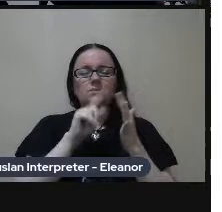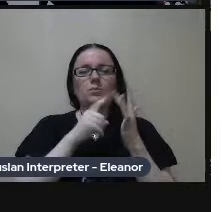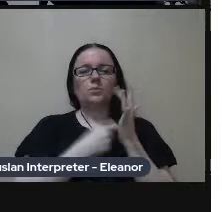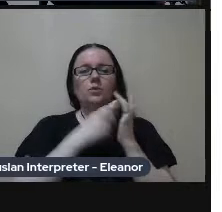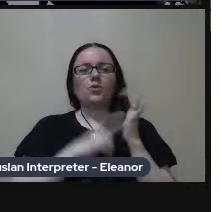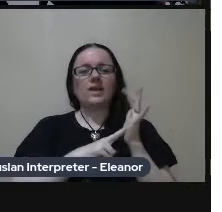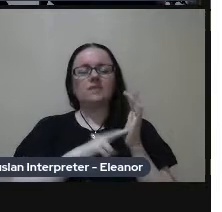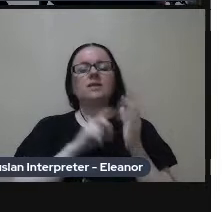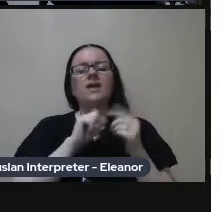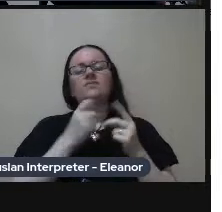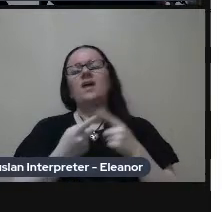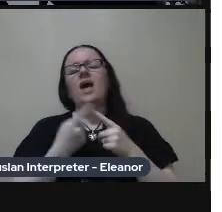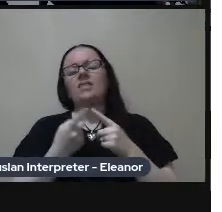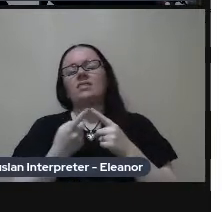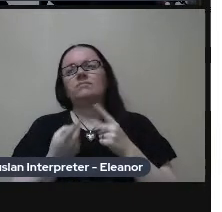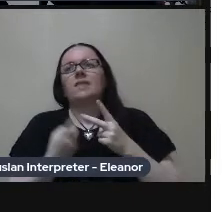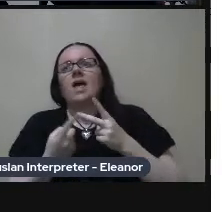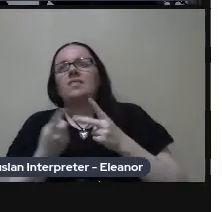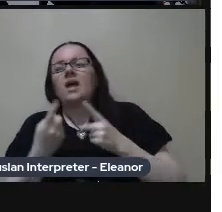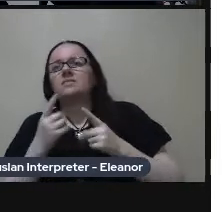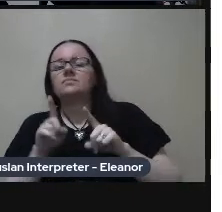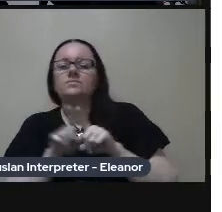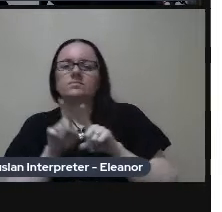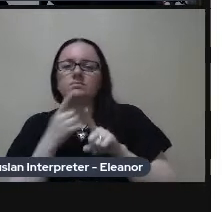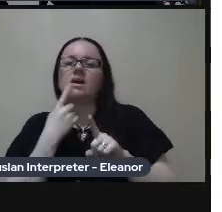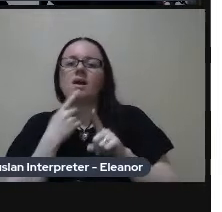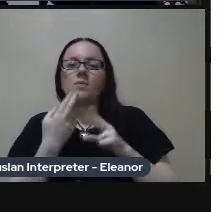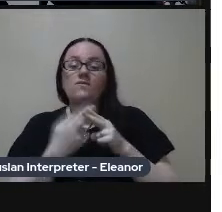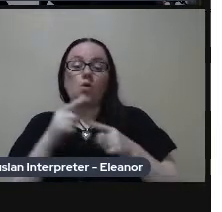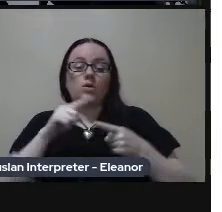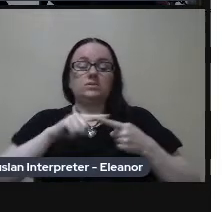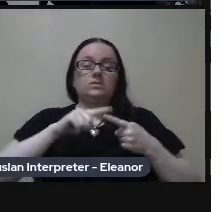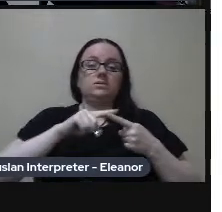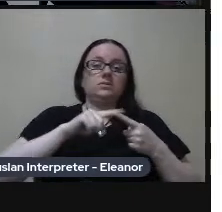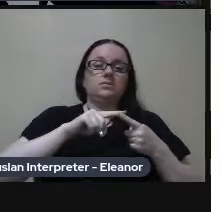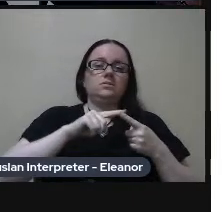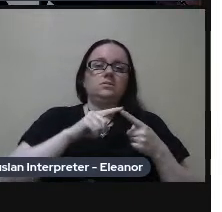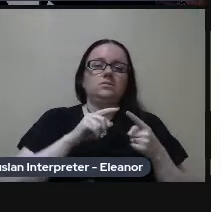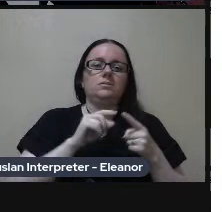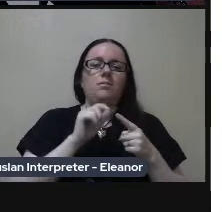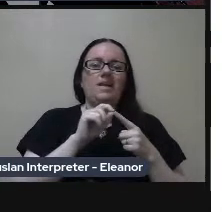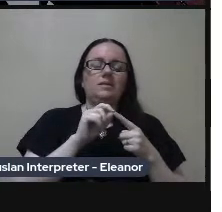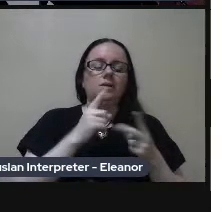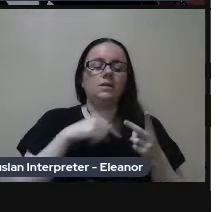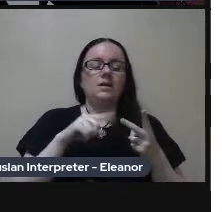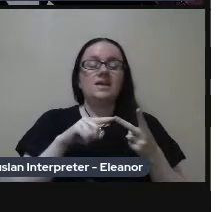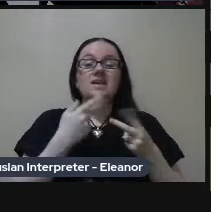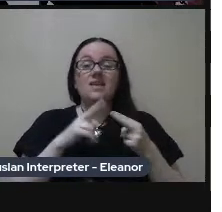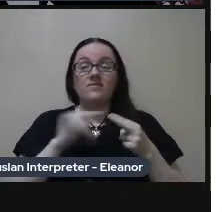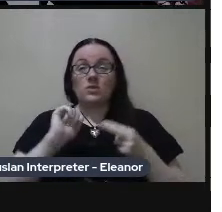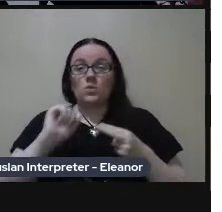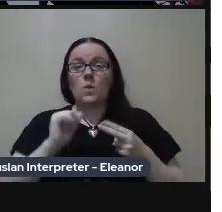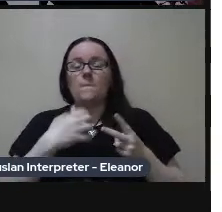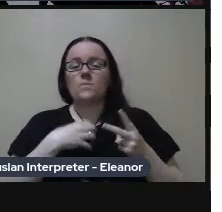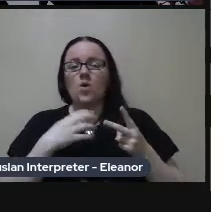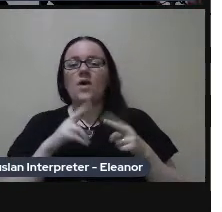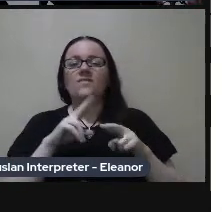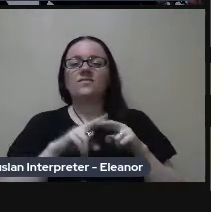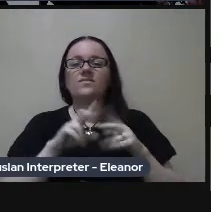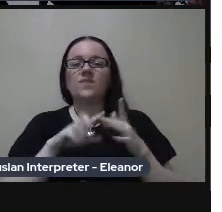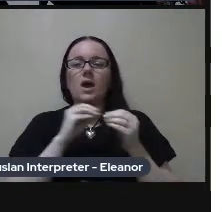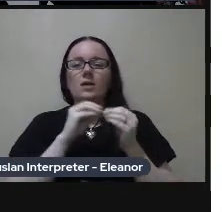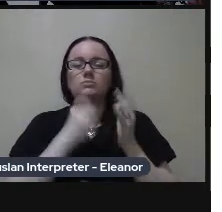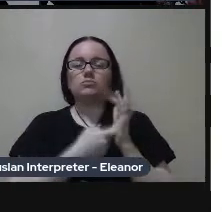alternative agents for that as well. If you are more likely to have fibrin clots, from AF,